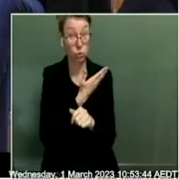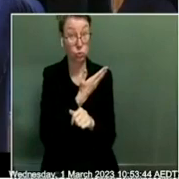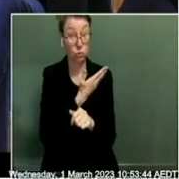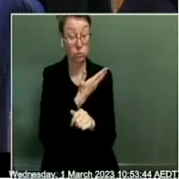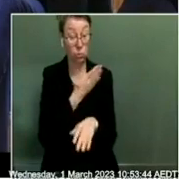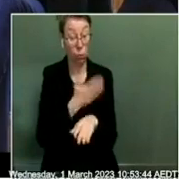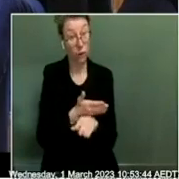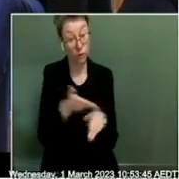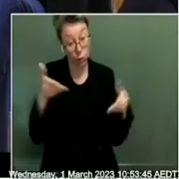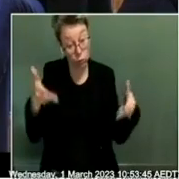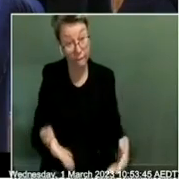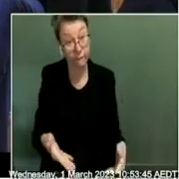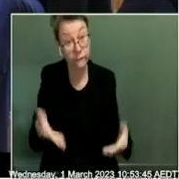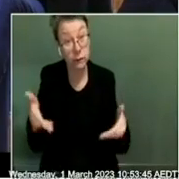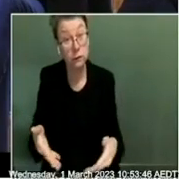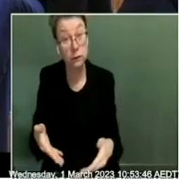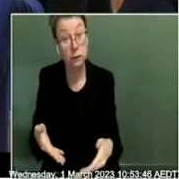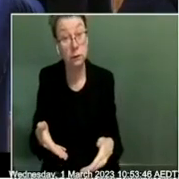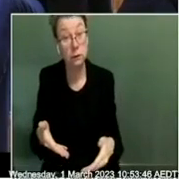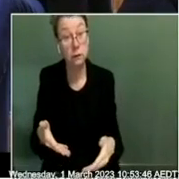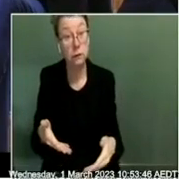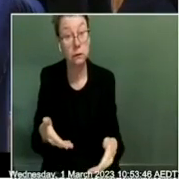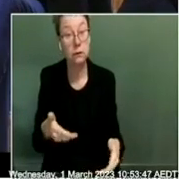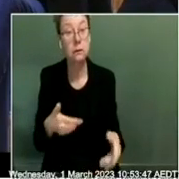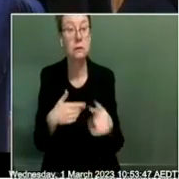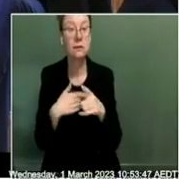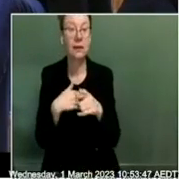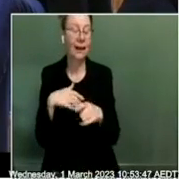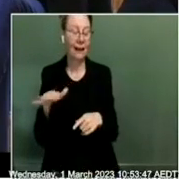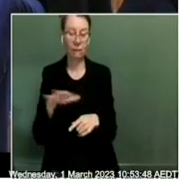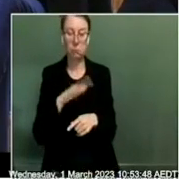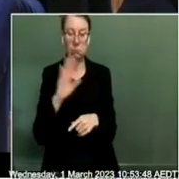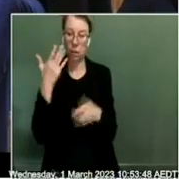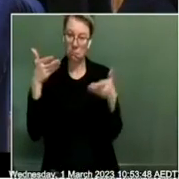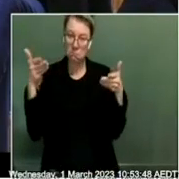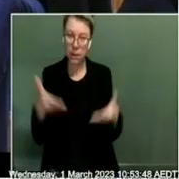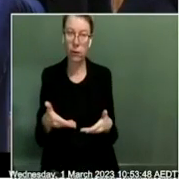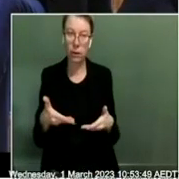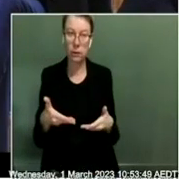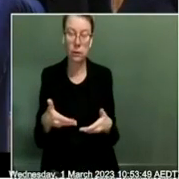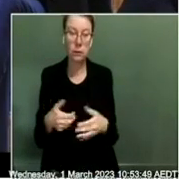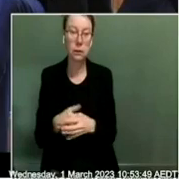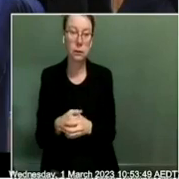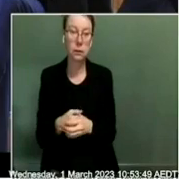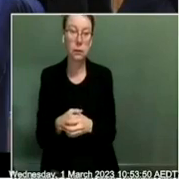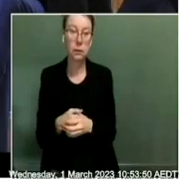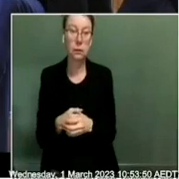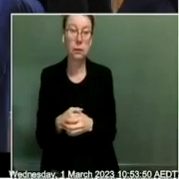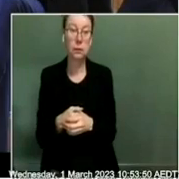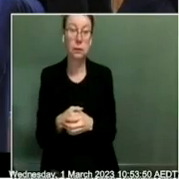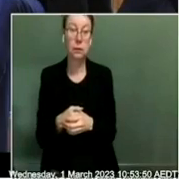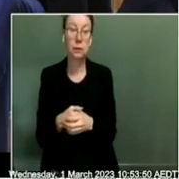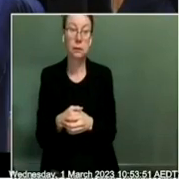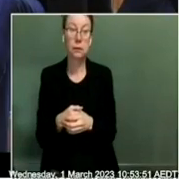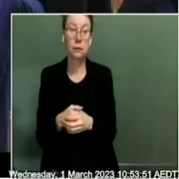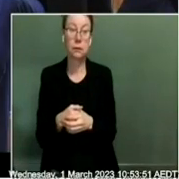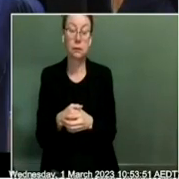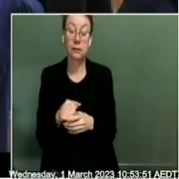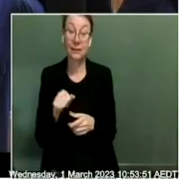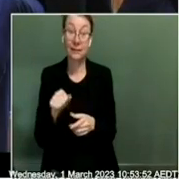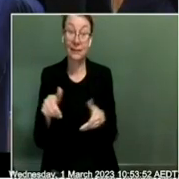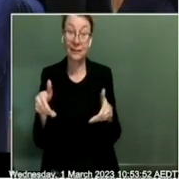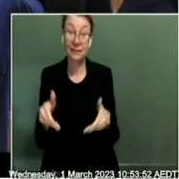all the funerals, he done know. Everyone's buried that many people, but it was his mission. I've got to mention Dad, Jimmy mm.